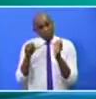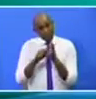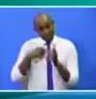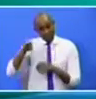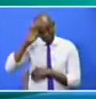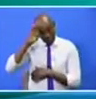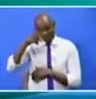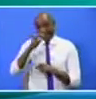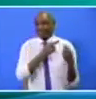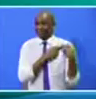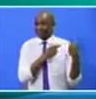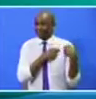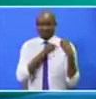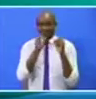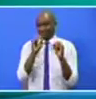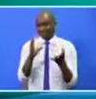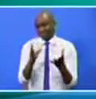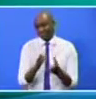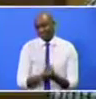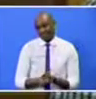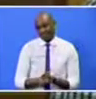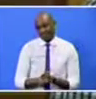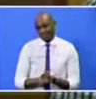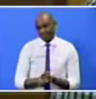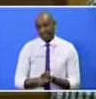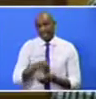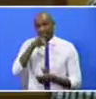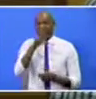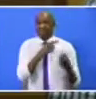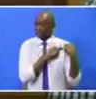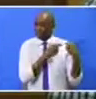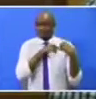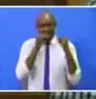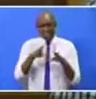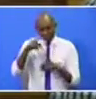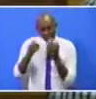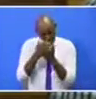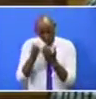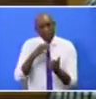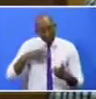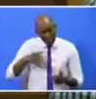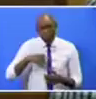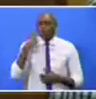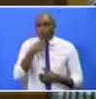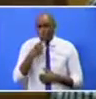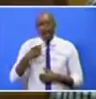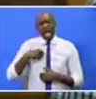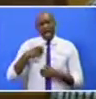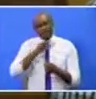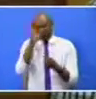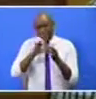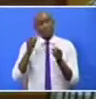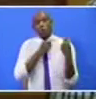to take responsibility. I was not responsible to take care of people who do not have specific